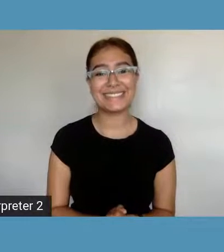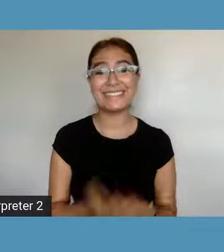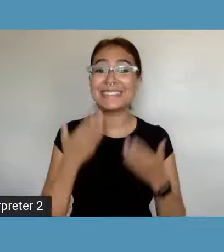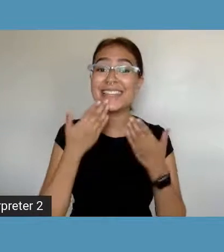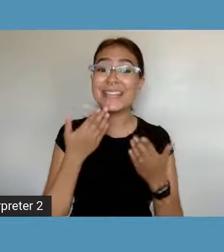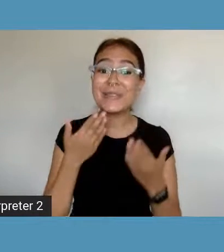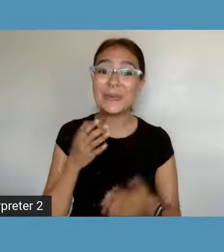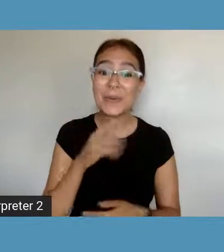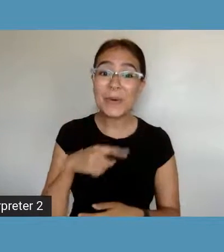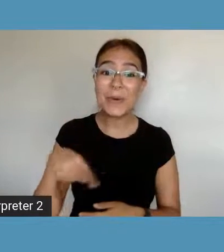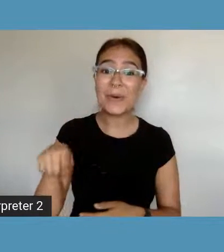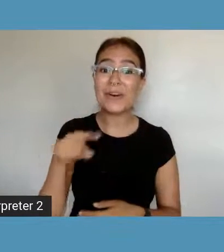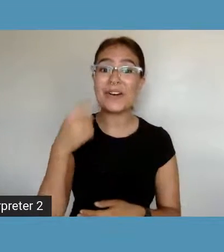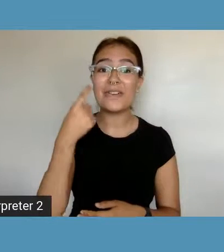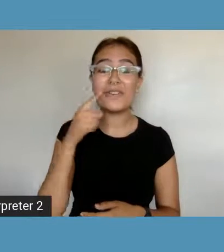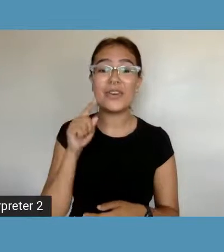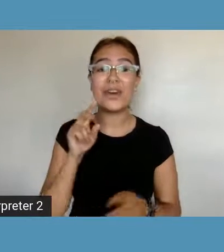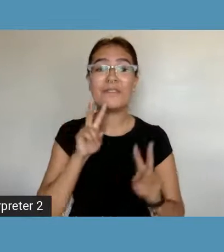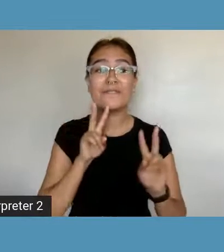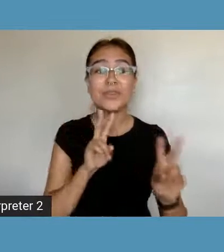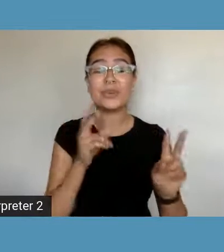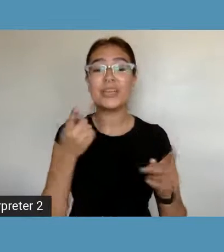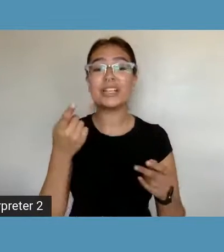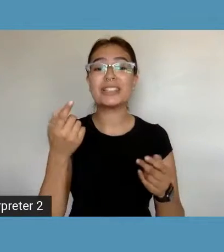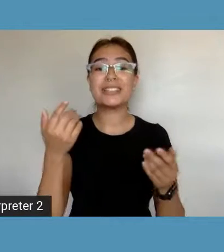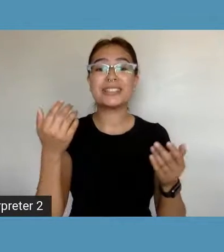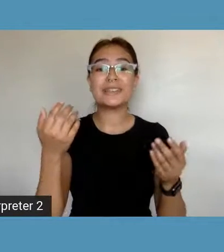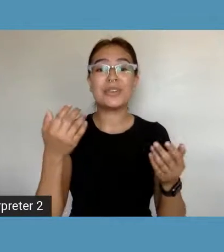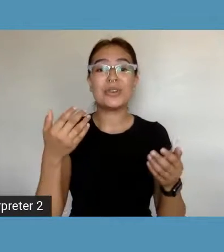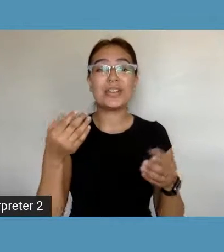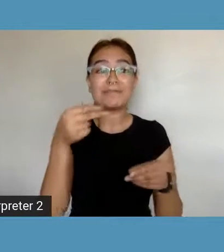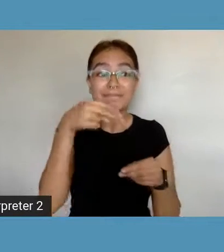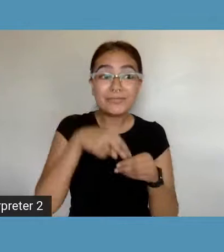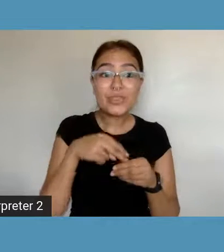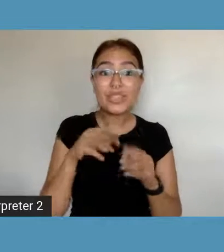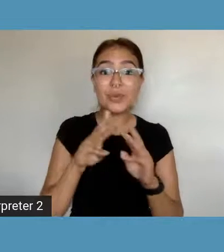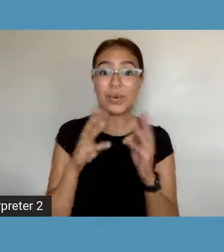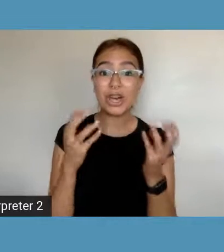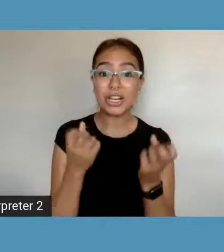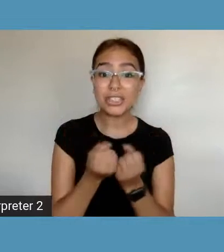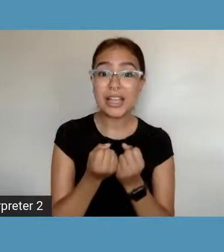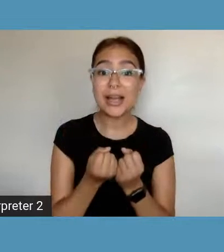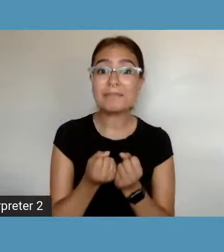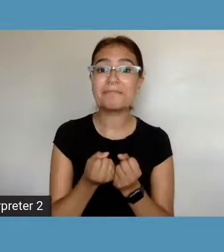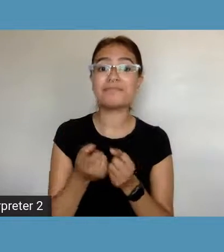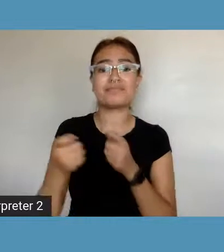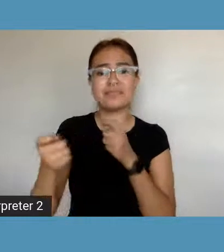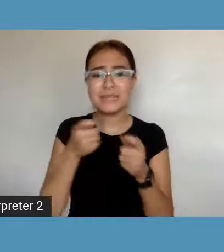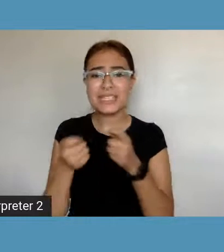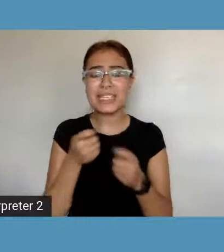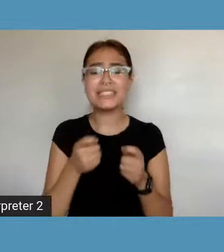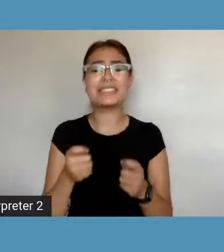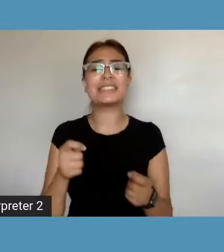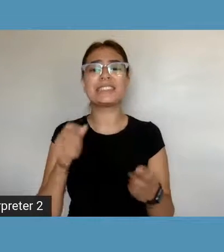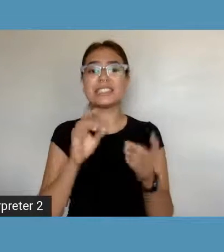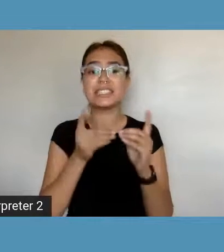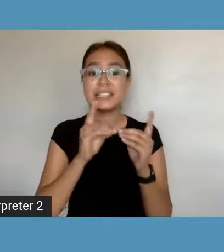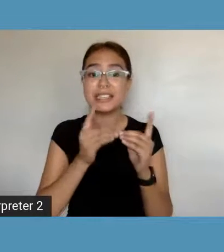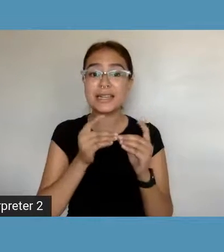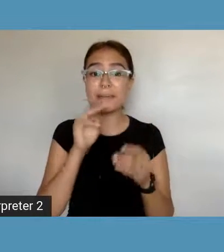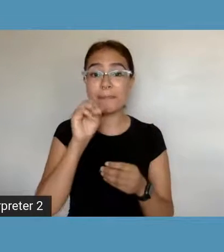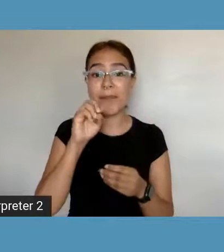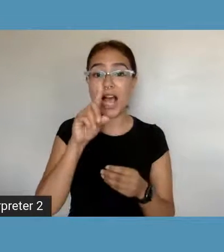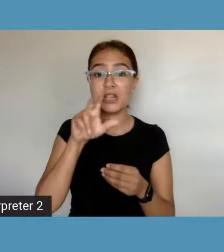our viewers for attending the first technical workshop of our Managing Digitization Projects module. After